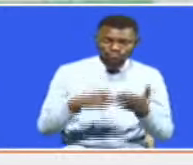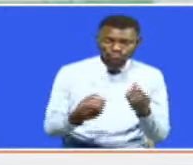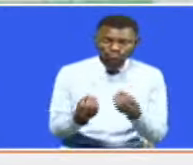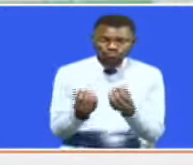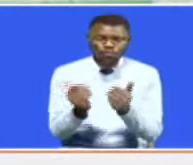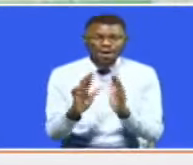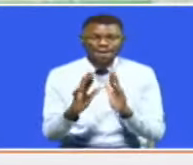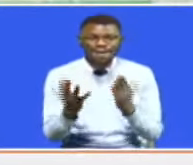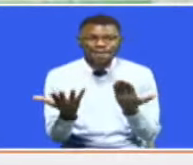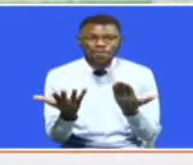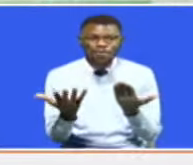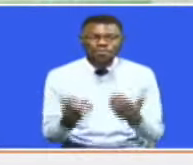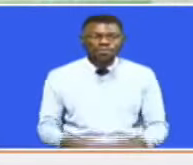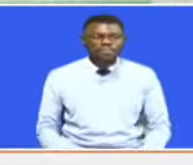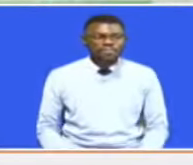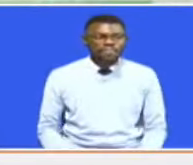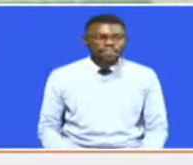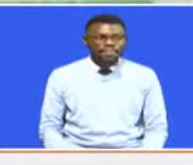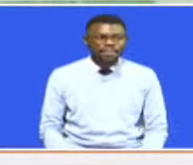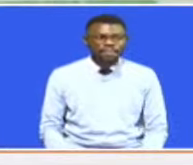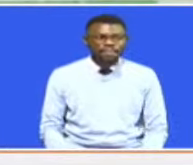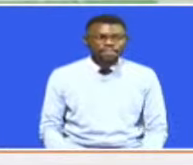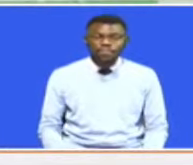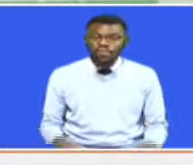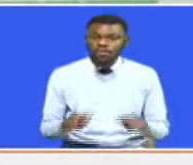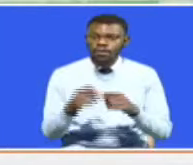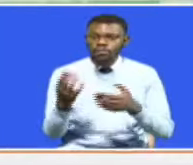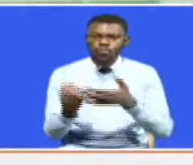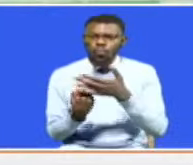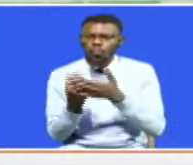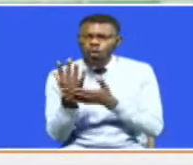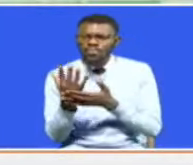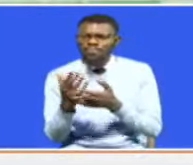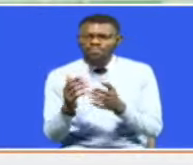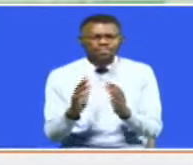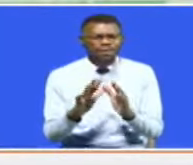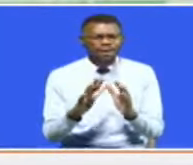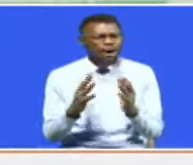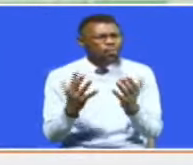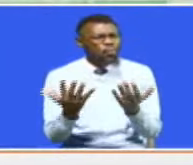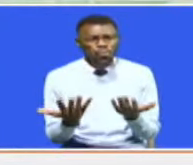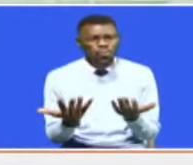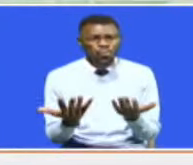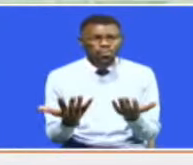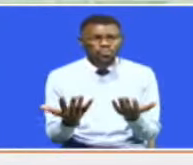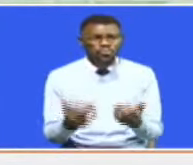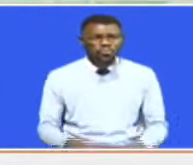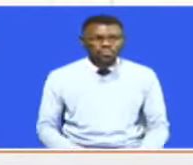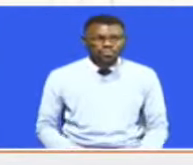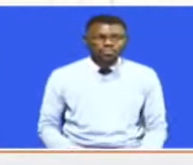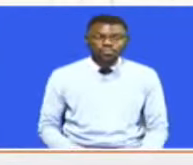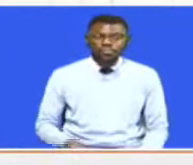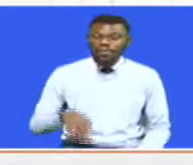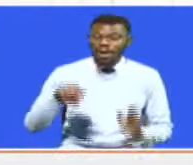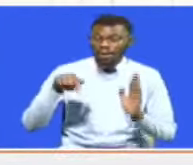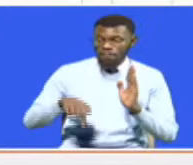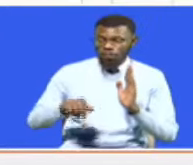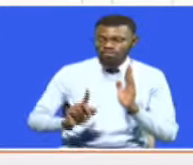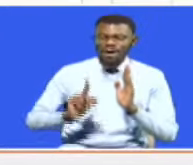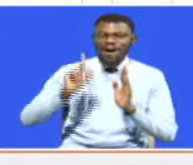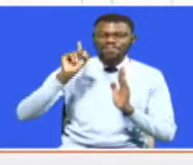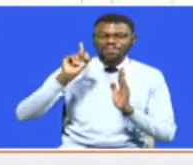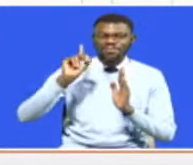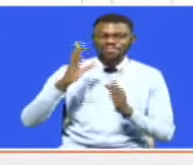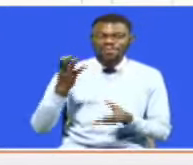also ignite growth and vibrancy? That's why we have the bottom-up economic